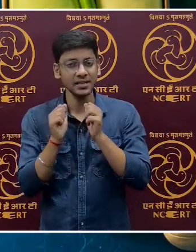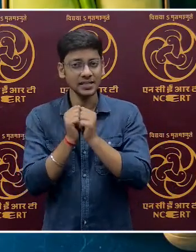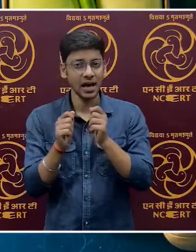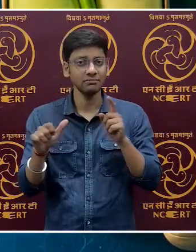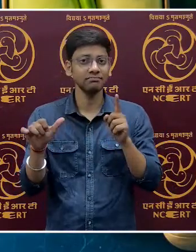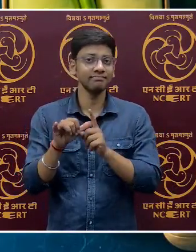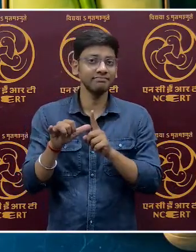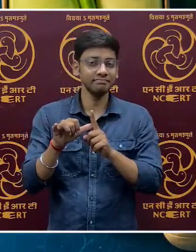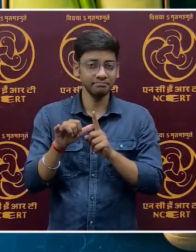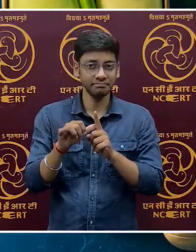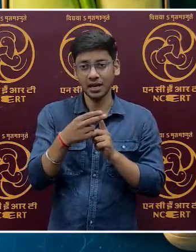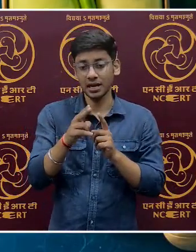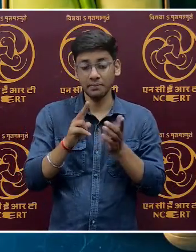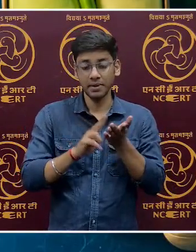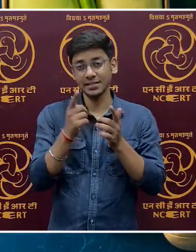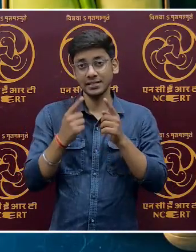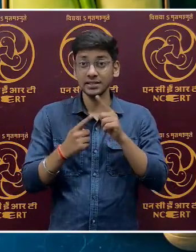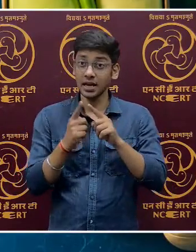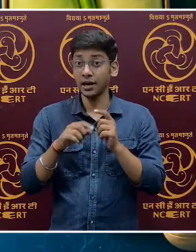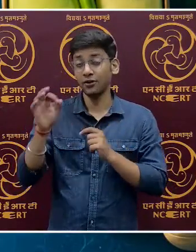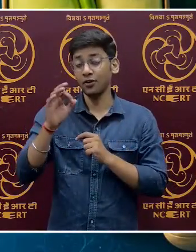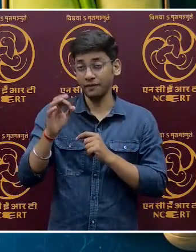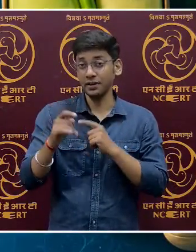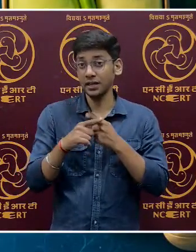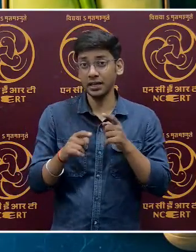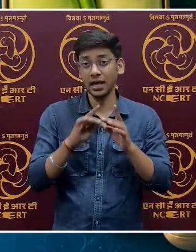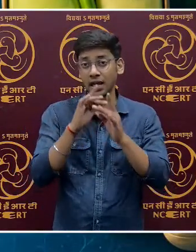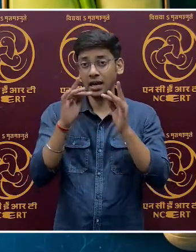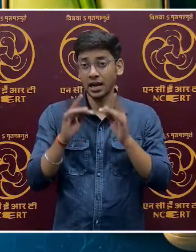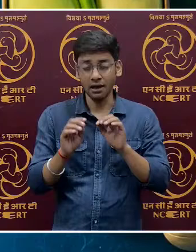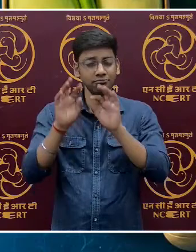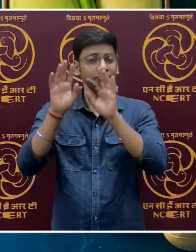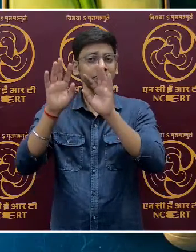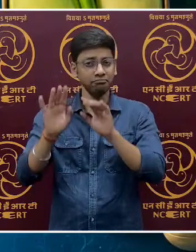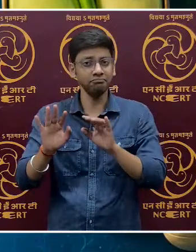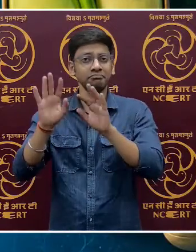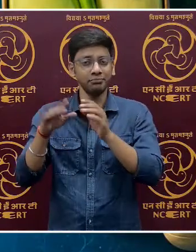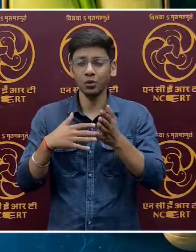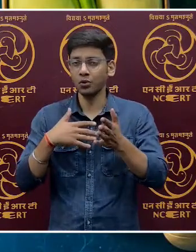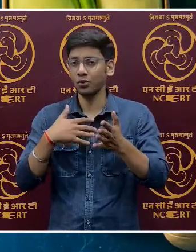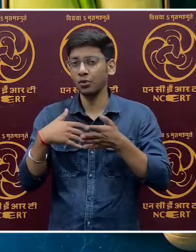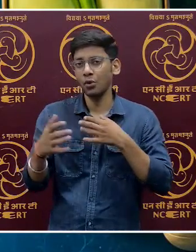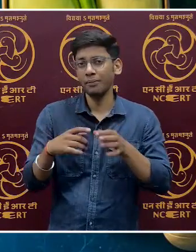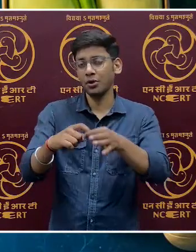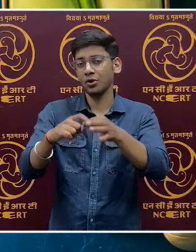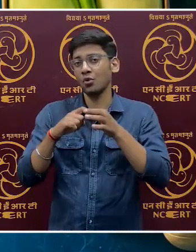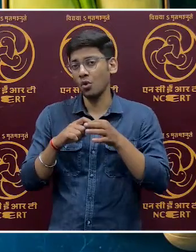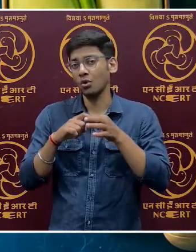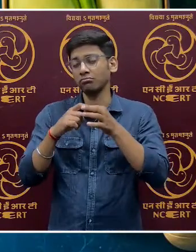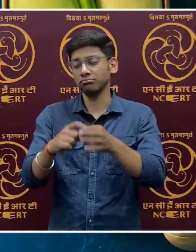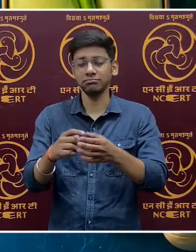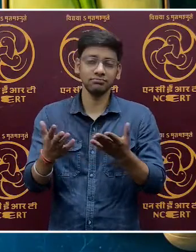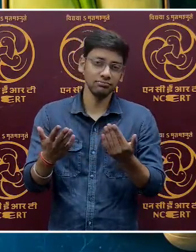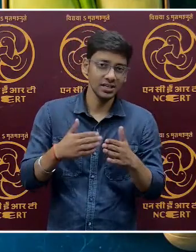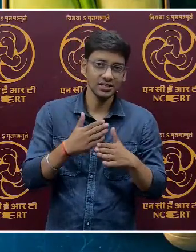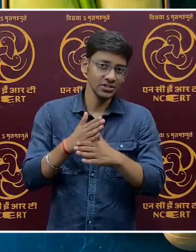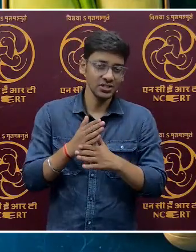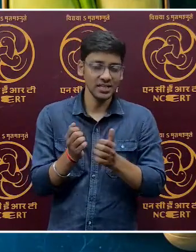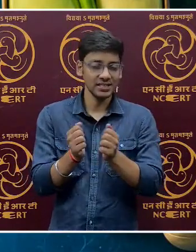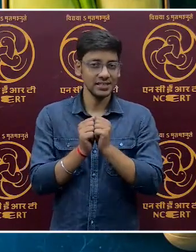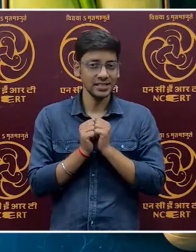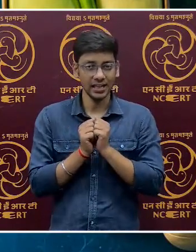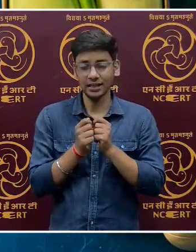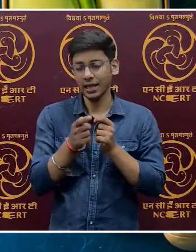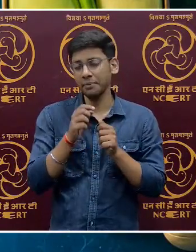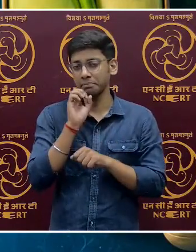YouTube channel, which is NCERT official. In the live chat box, you can raise your questions, your queries, and share them with us. Let me